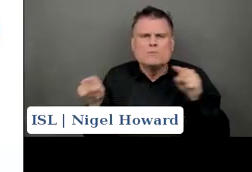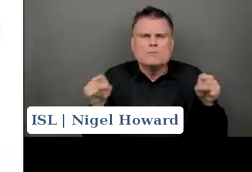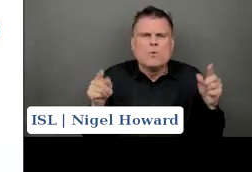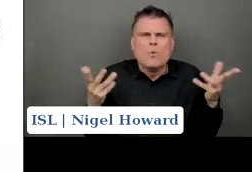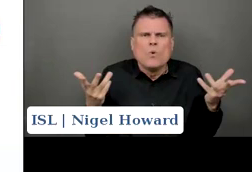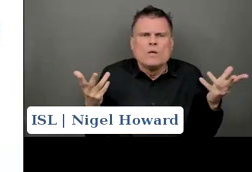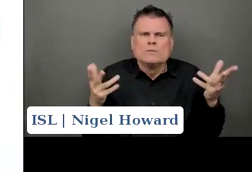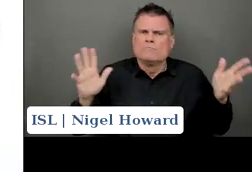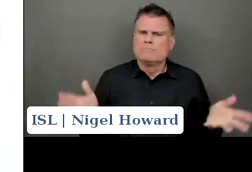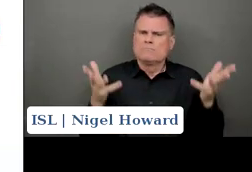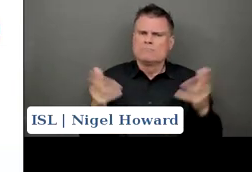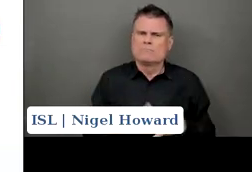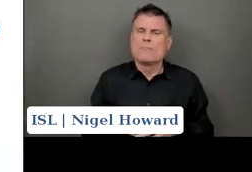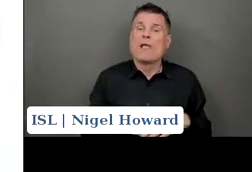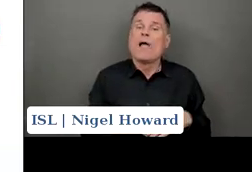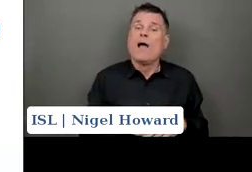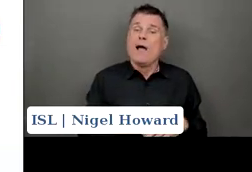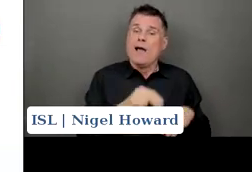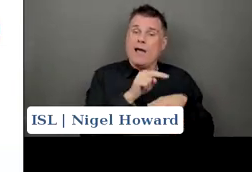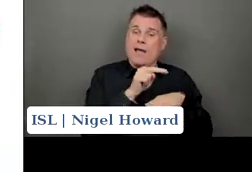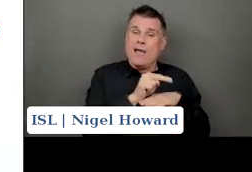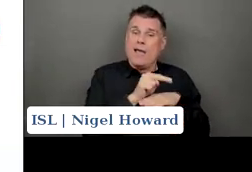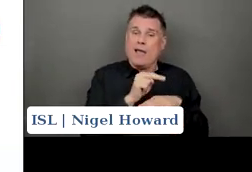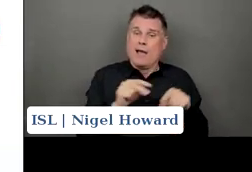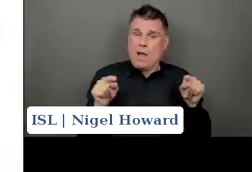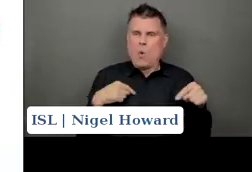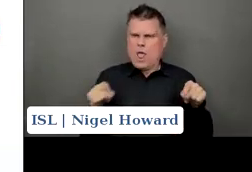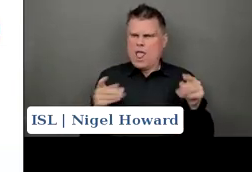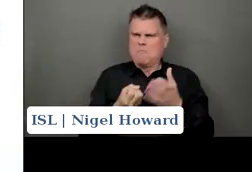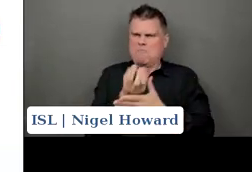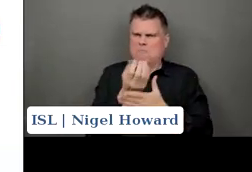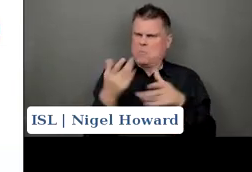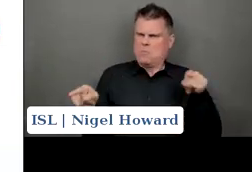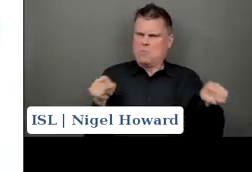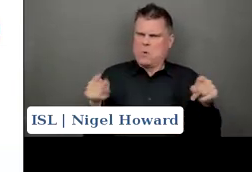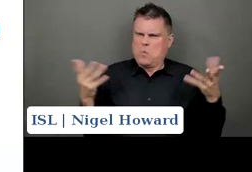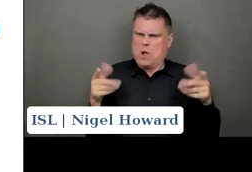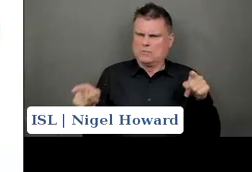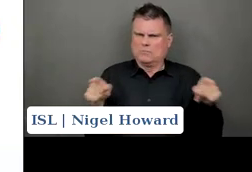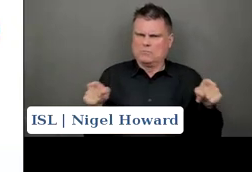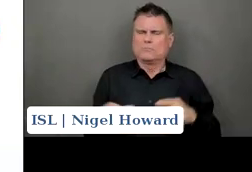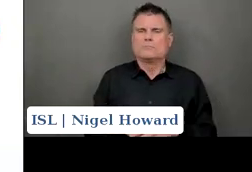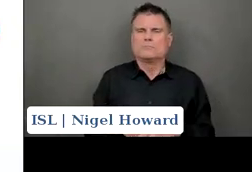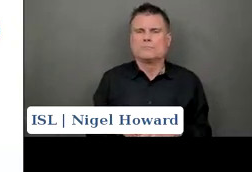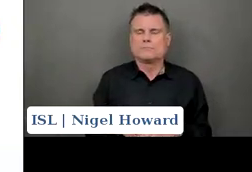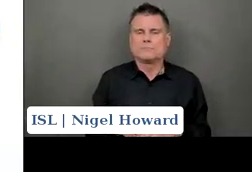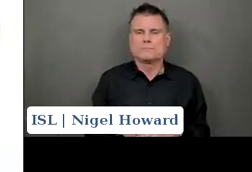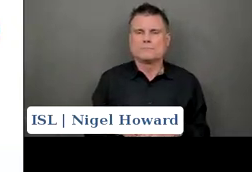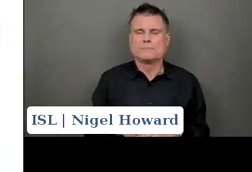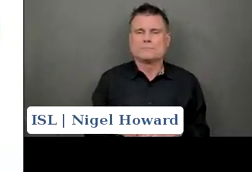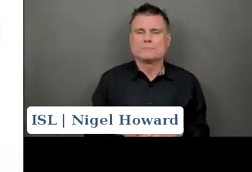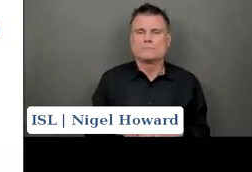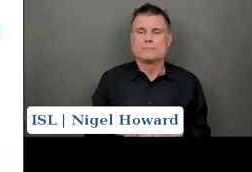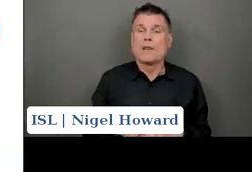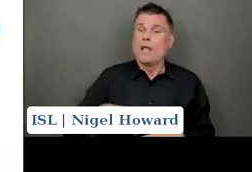considerations. So as you're answering that question on Mentimeter, I will just say, when we're referring to care and support in this particular